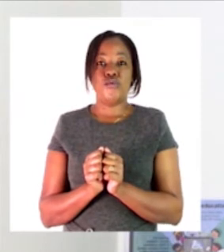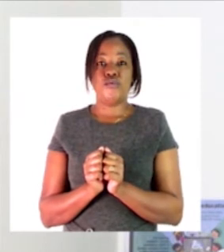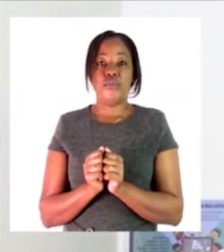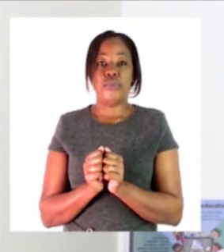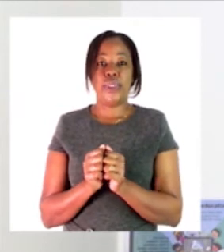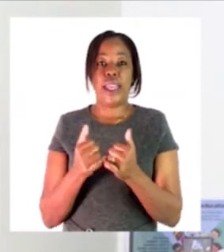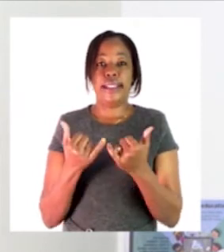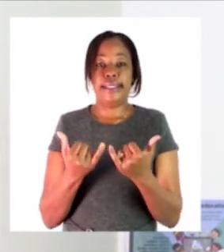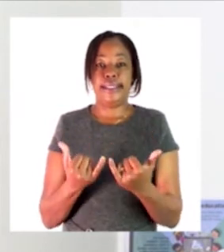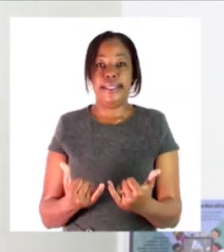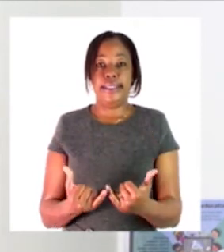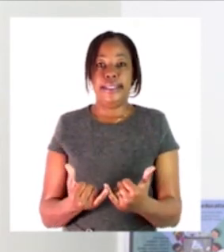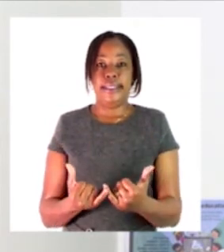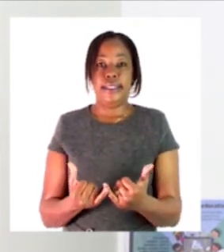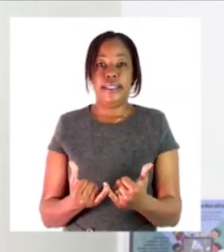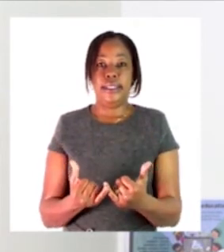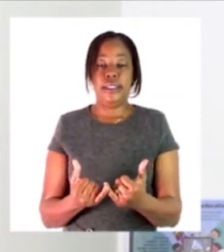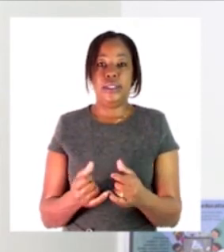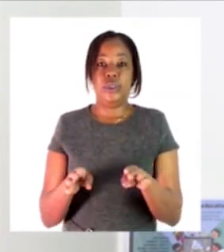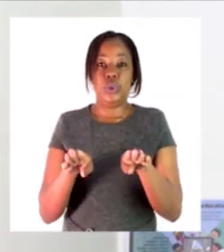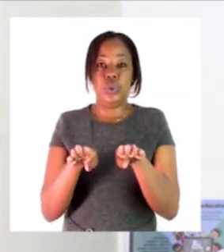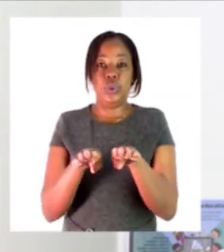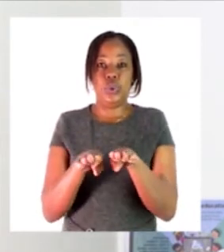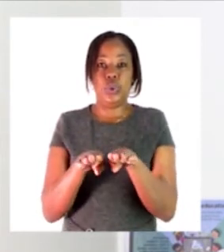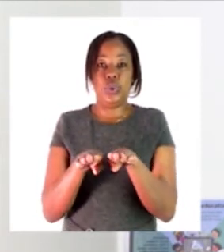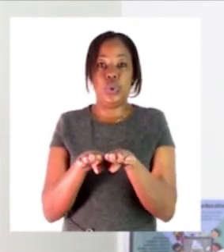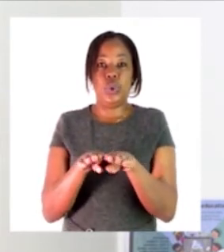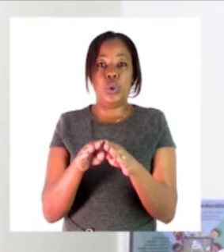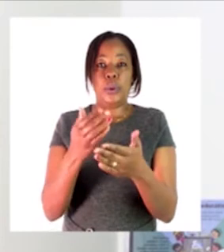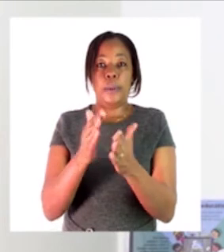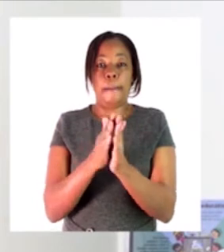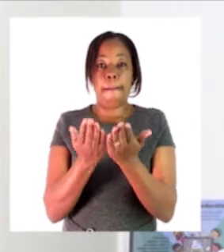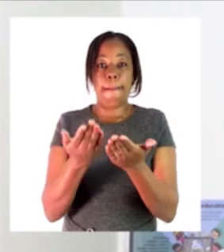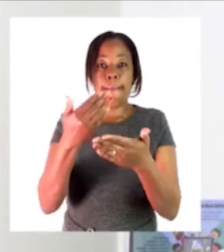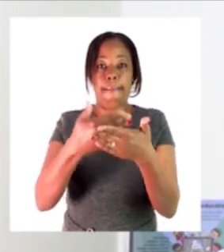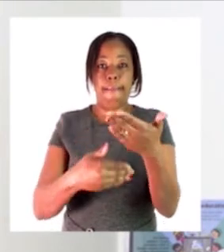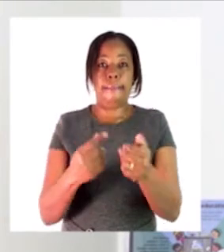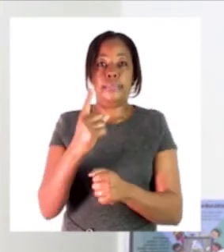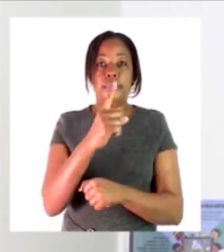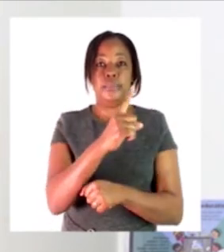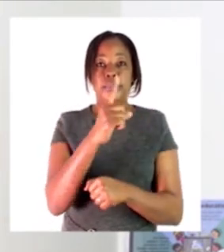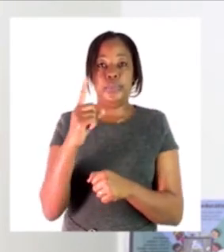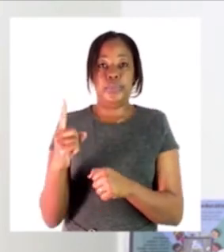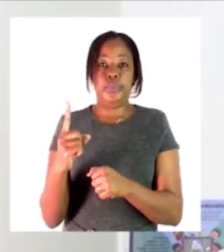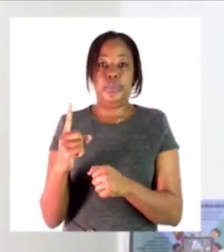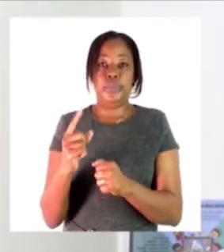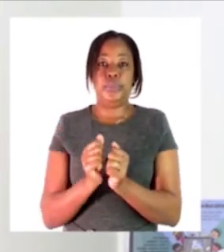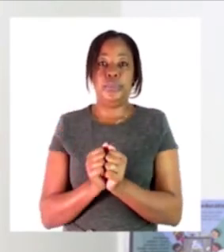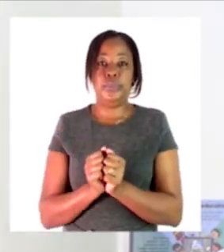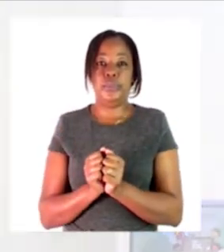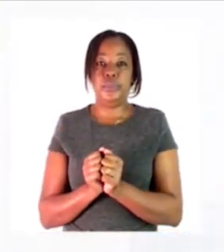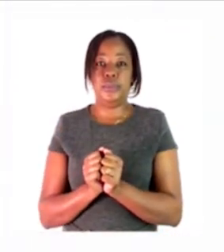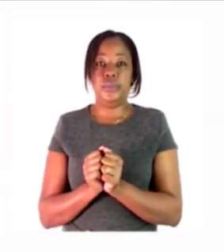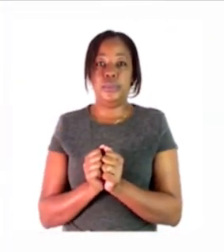Once you are done, we can continue to page 11. That is the quickest one. You just have to draw the different objects.